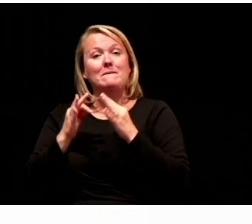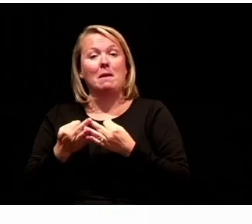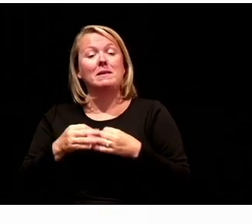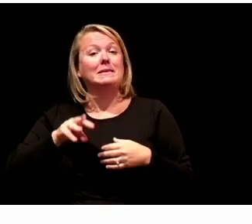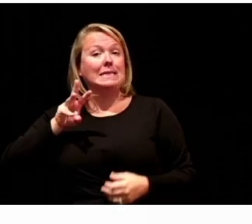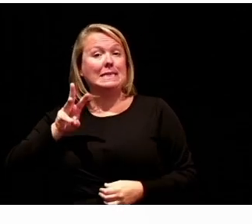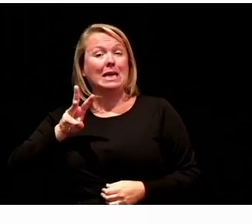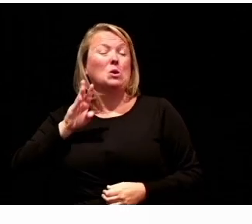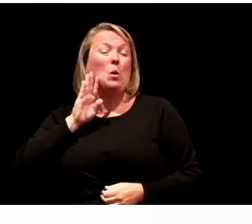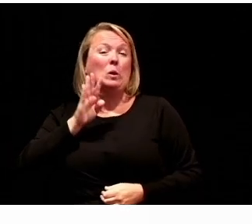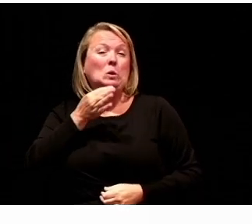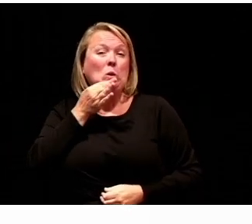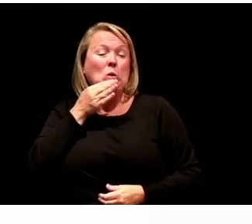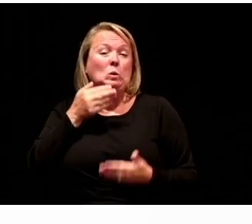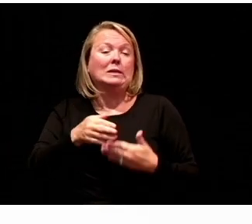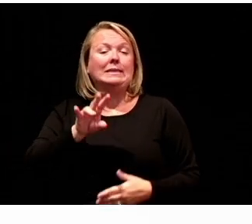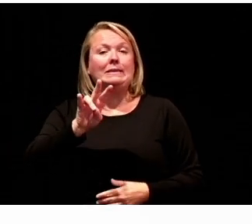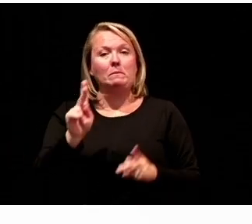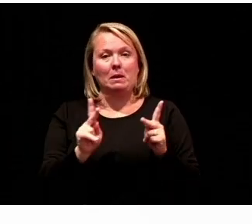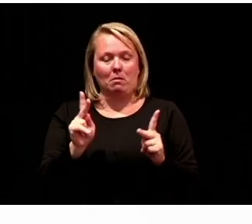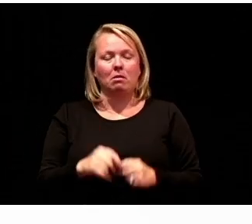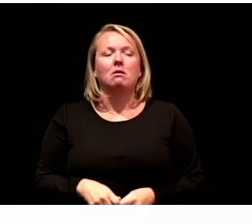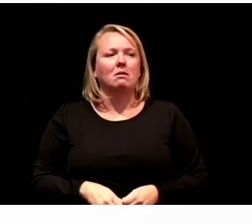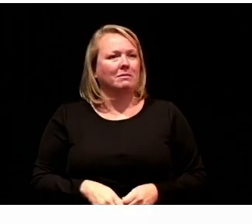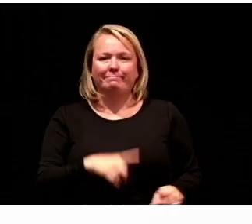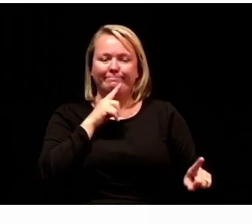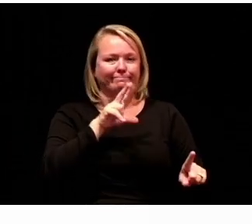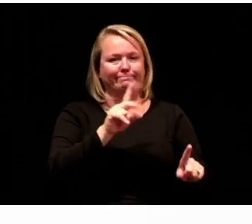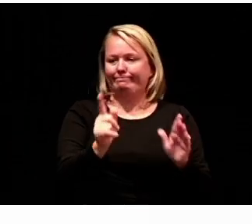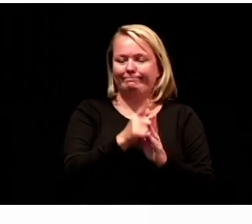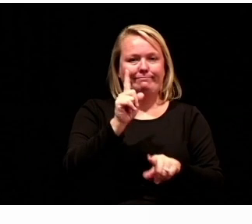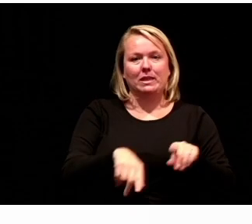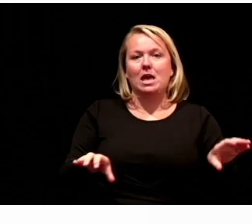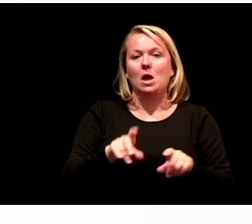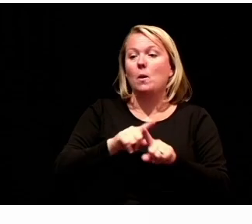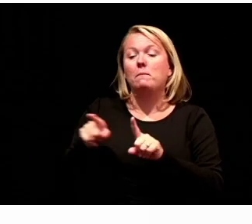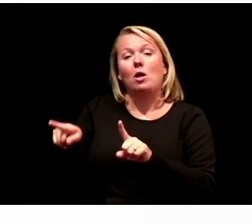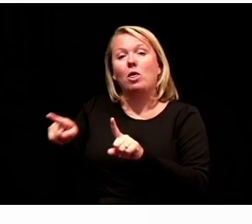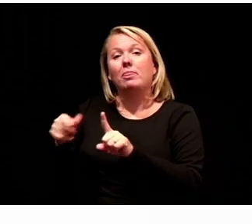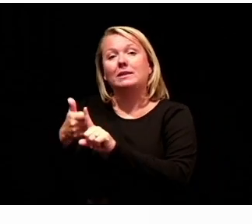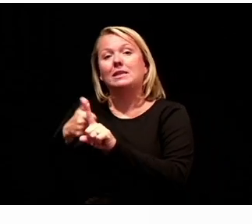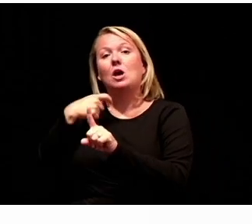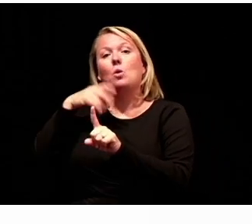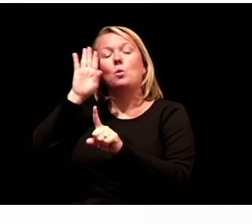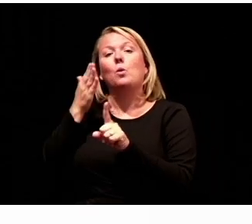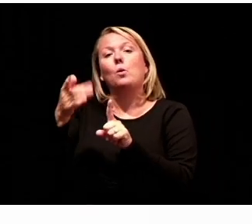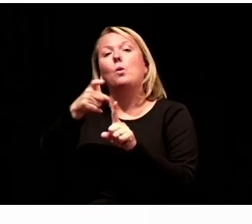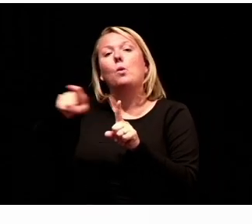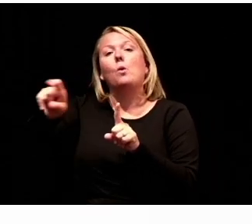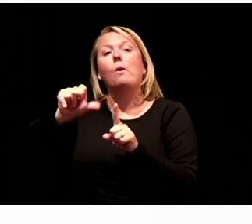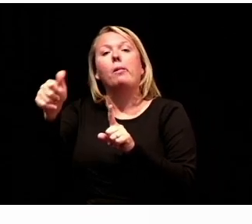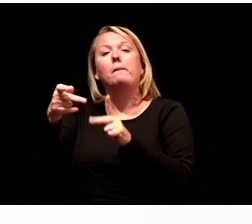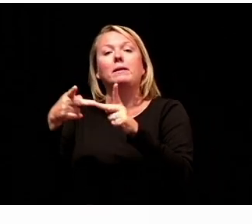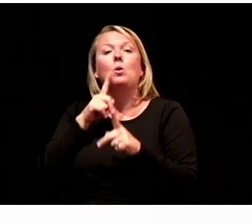my husband, and our 4 kids. And I'm pregnant, by the way. We're looking for a place for all of us to live. We found